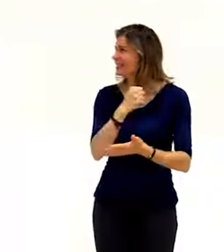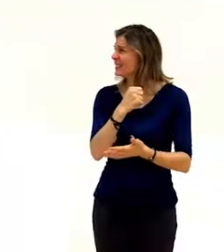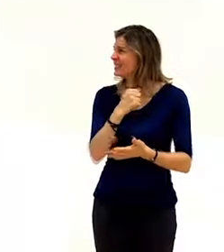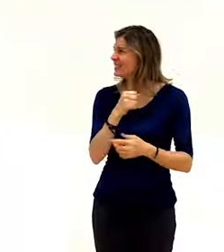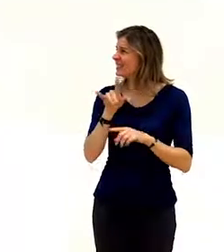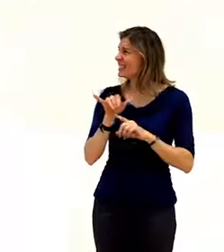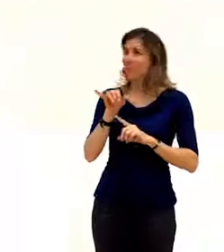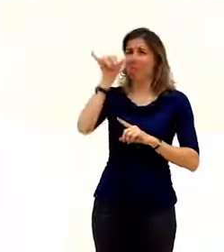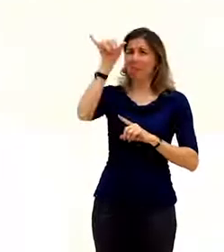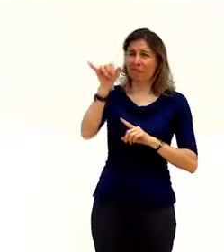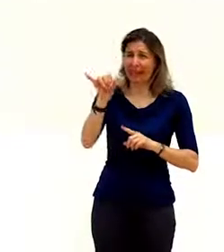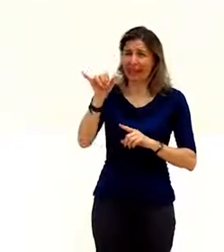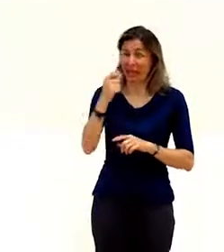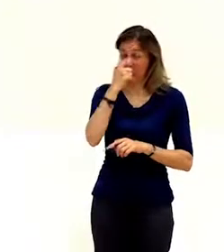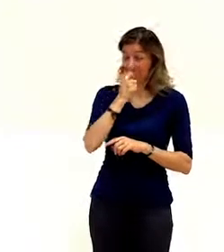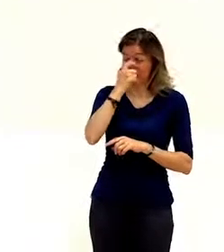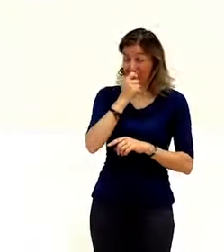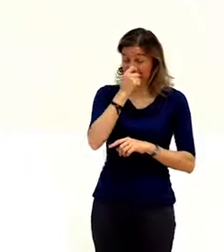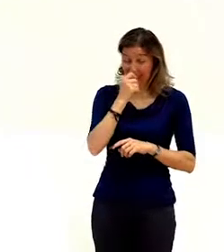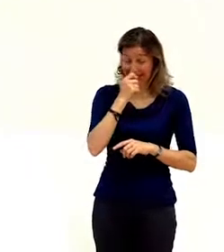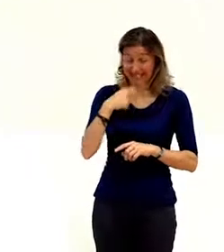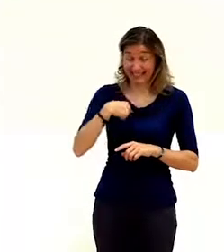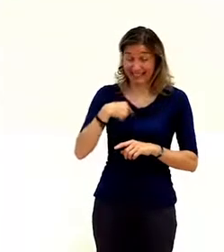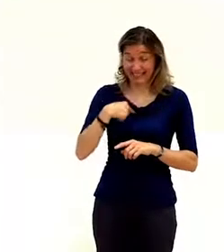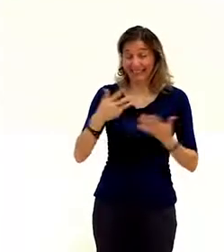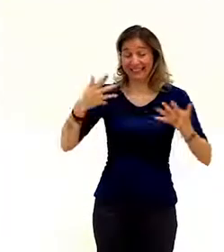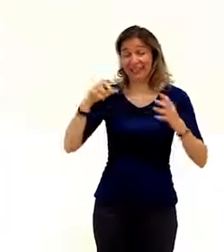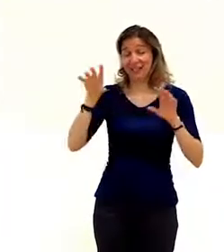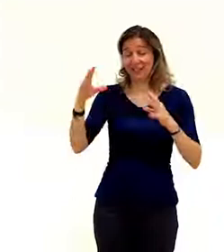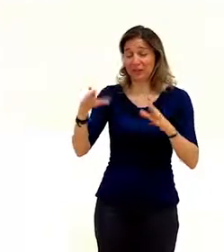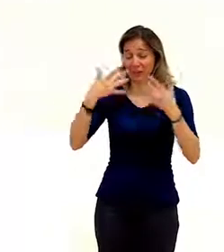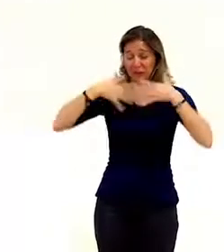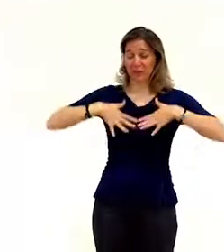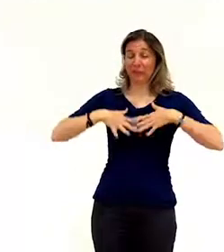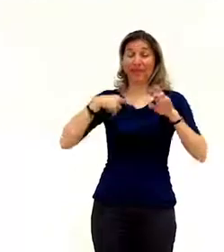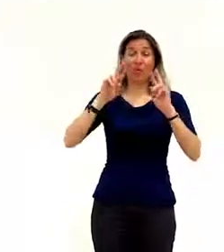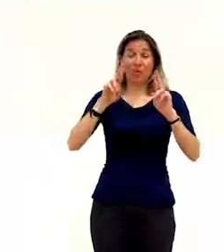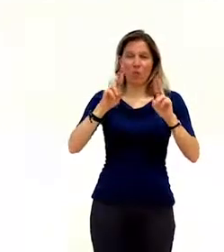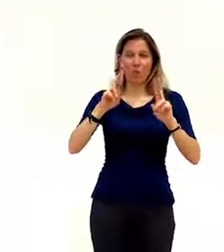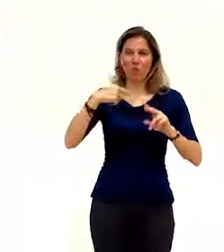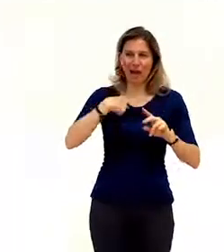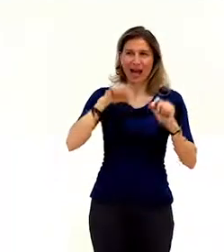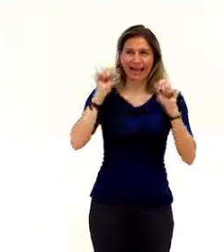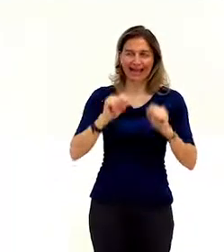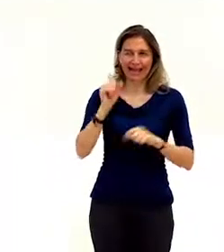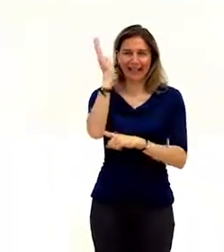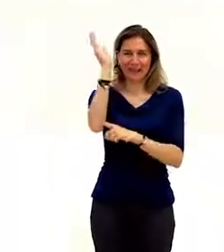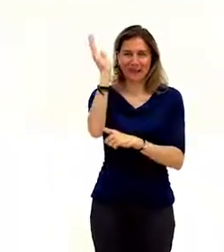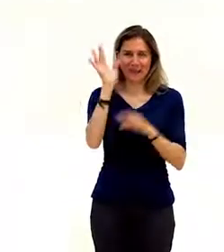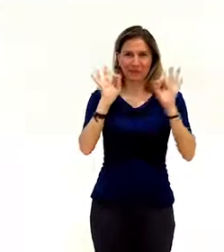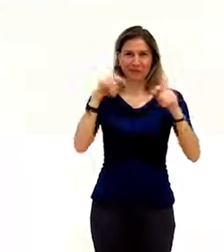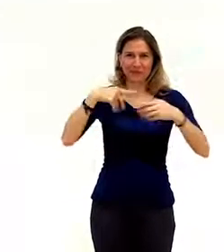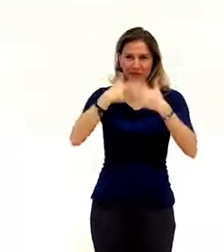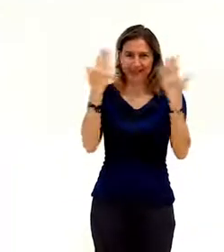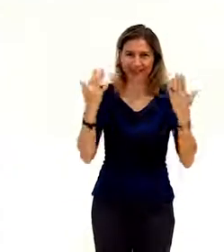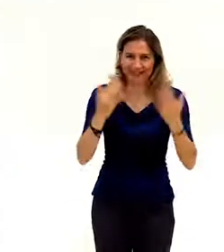plane bug, so I'll just pray that I will go through my presentation without a hiccup.